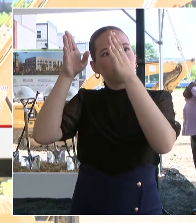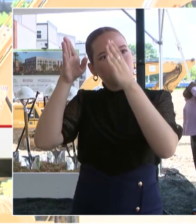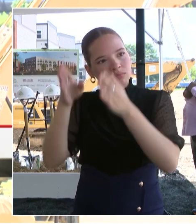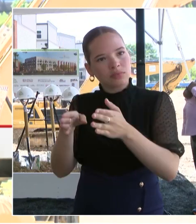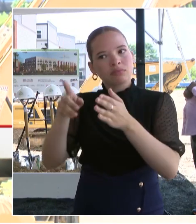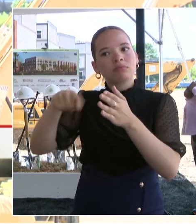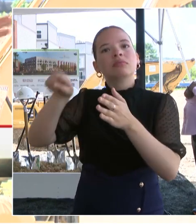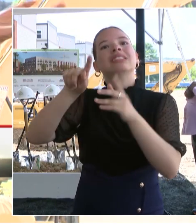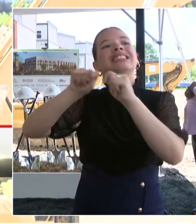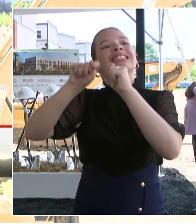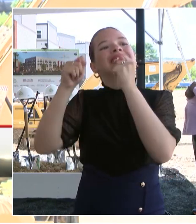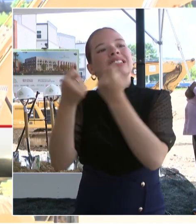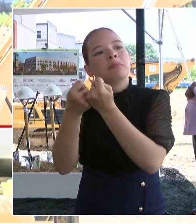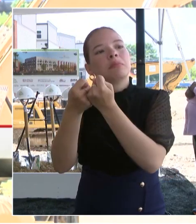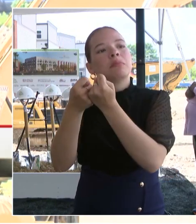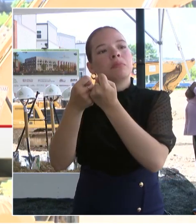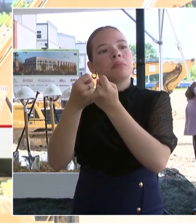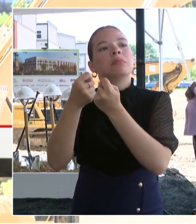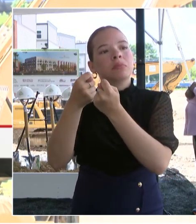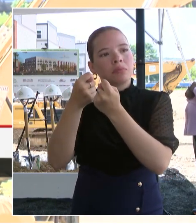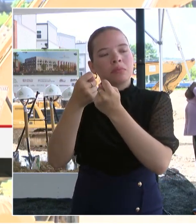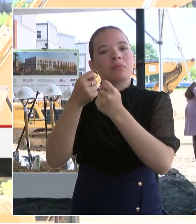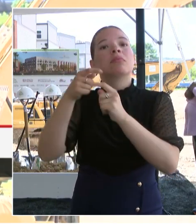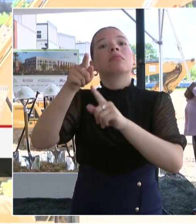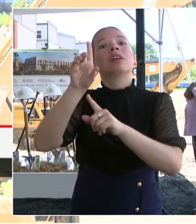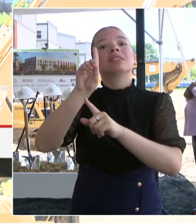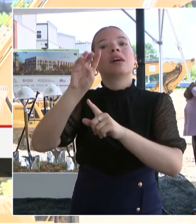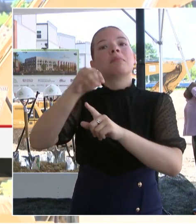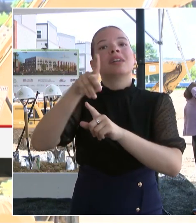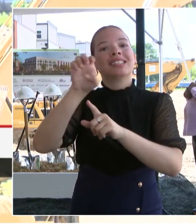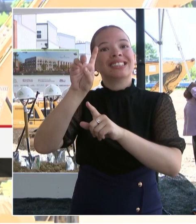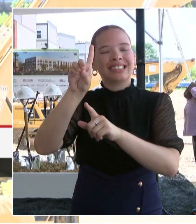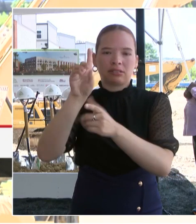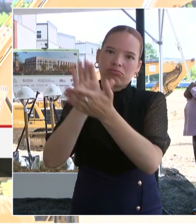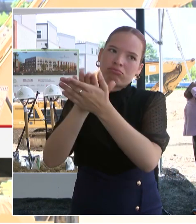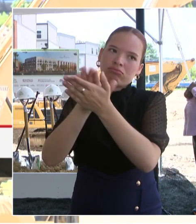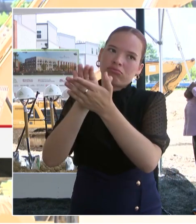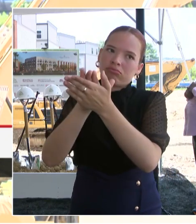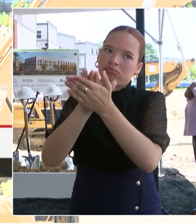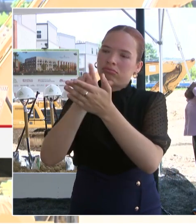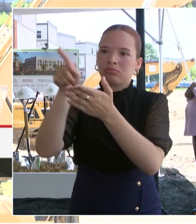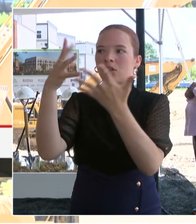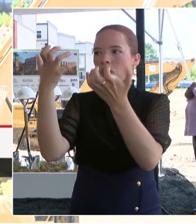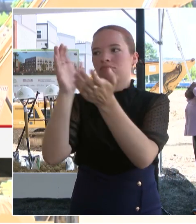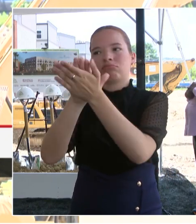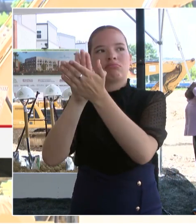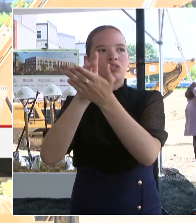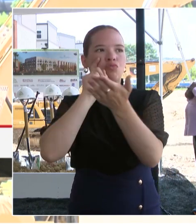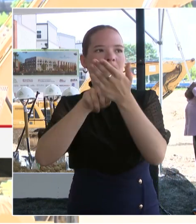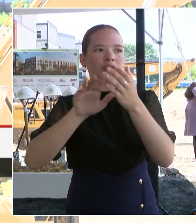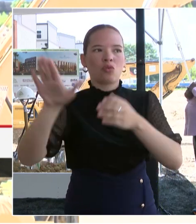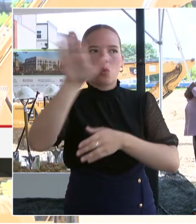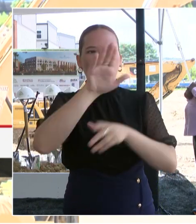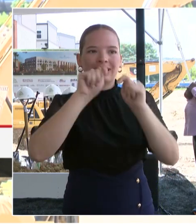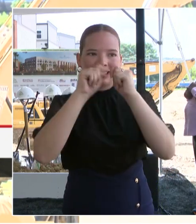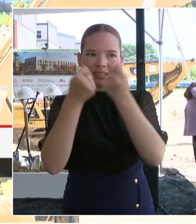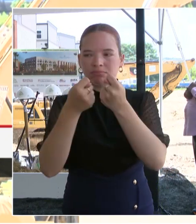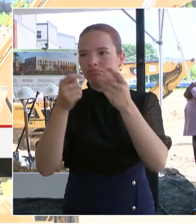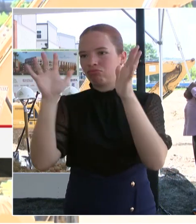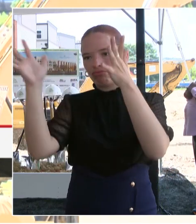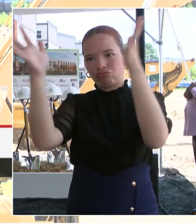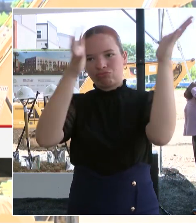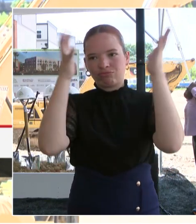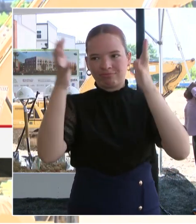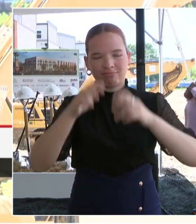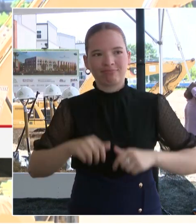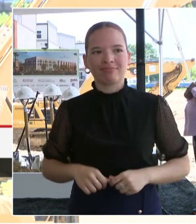let's give our DEMPED staff a big round of applause. Sarosh Padwala is here, Development